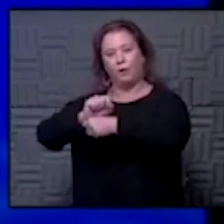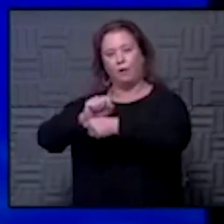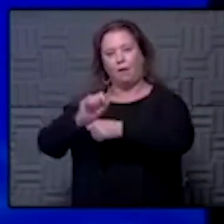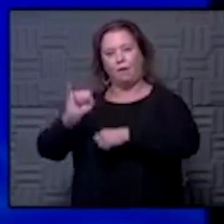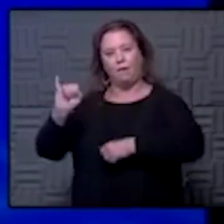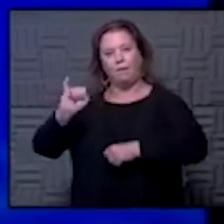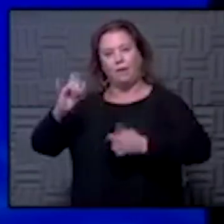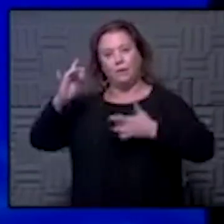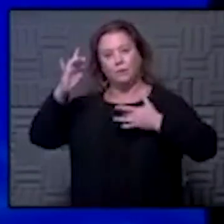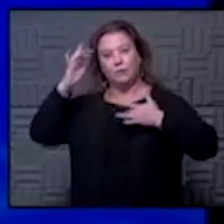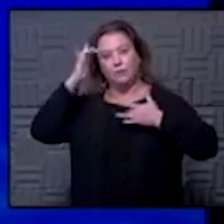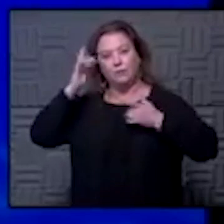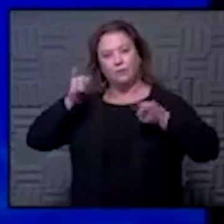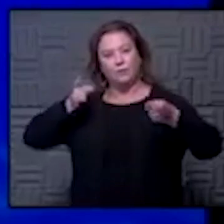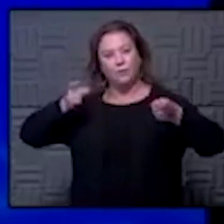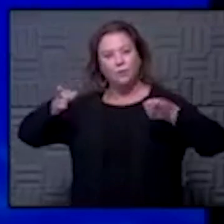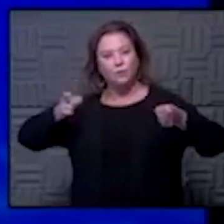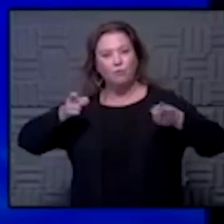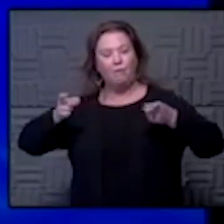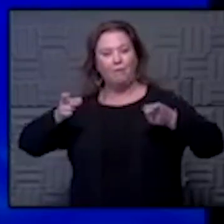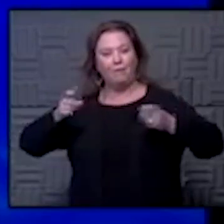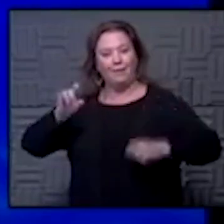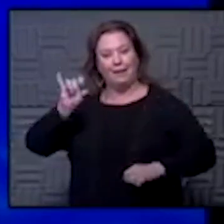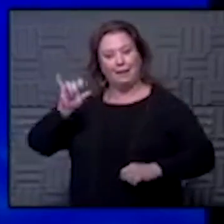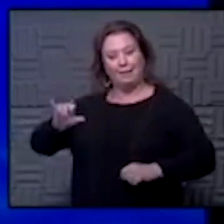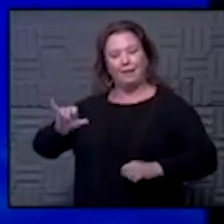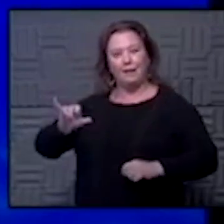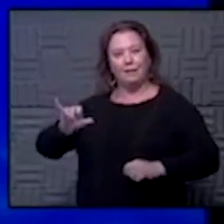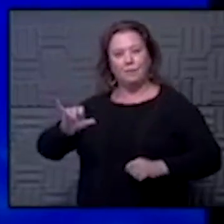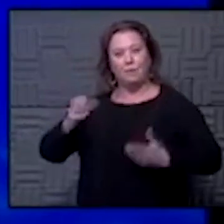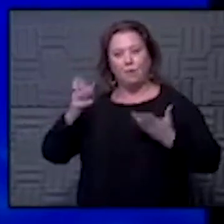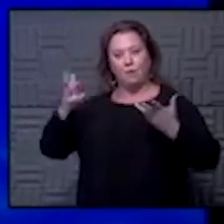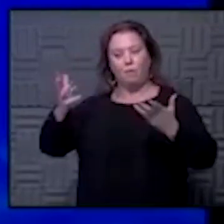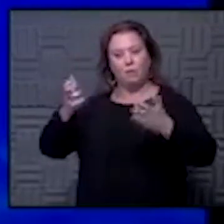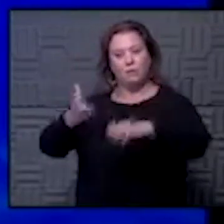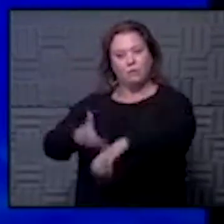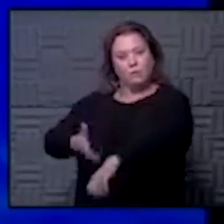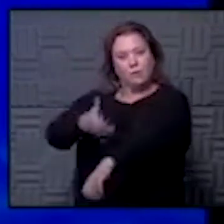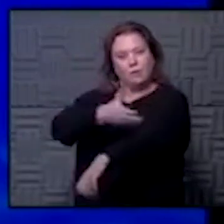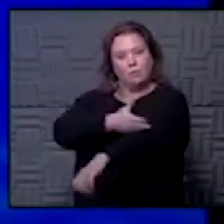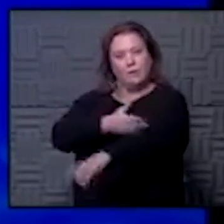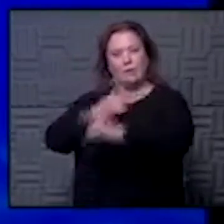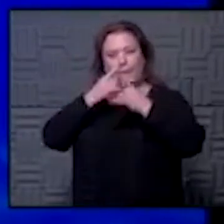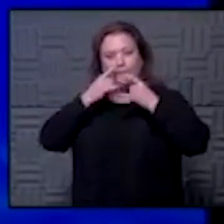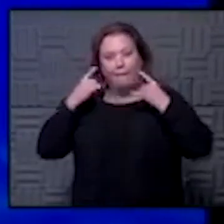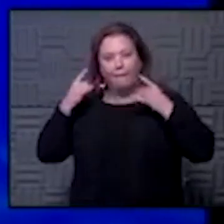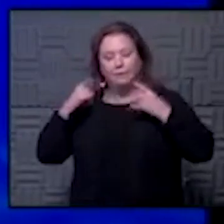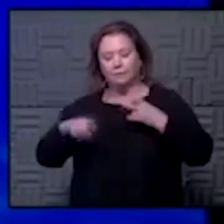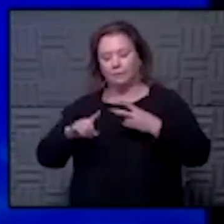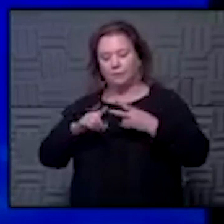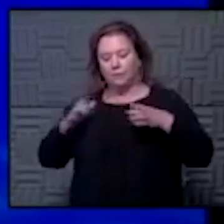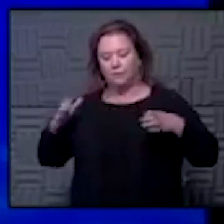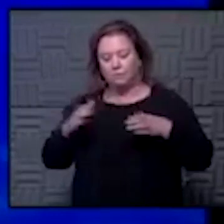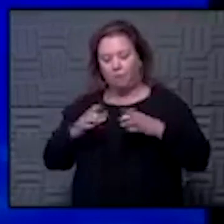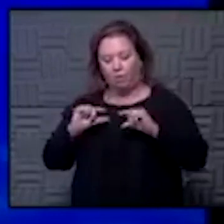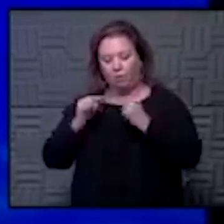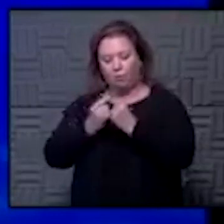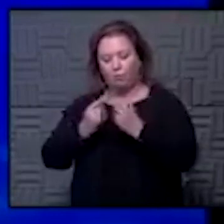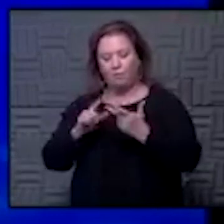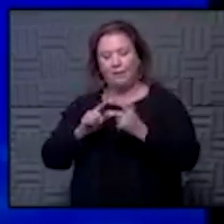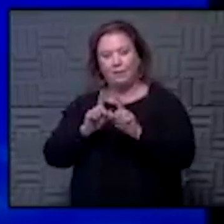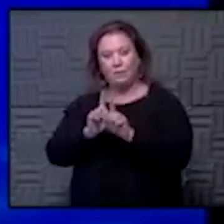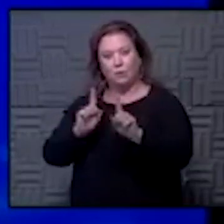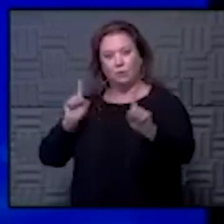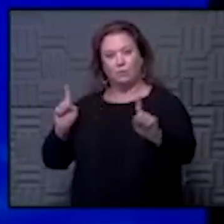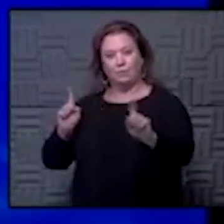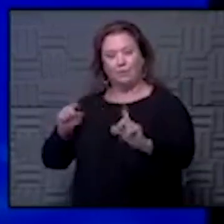infection control, and that's why we're so pleased with every attempt to try and increase masking, smaller group size, and social distancing. Those are the